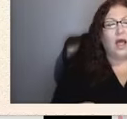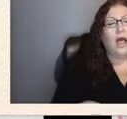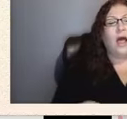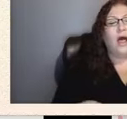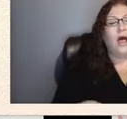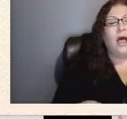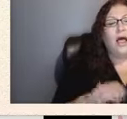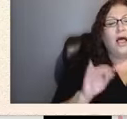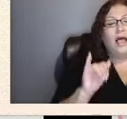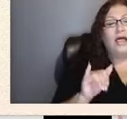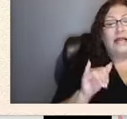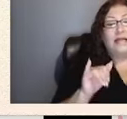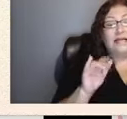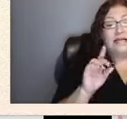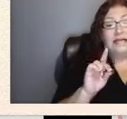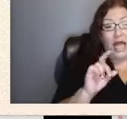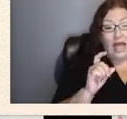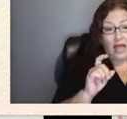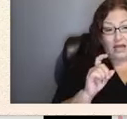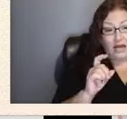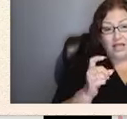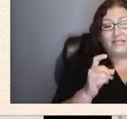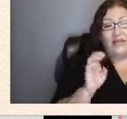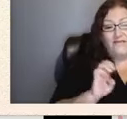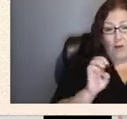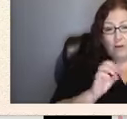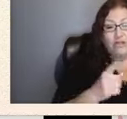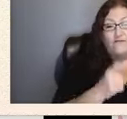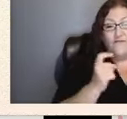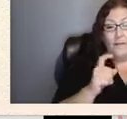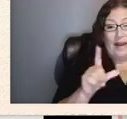diagnostic evaluation from licensed professionals,